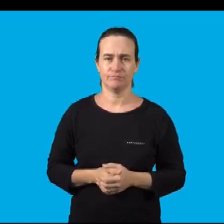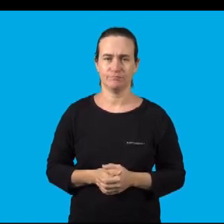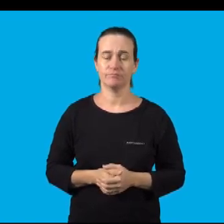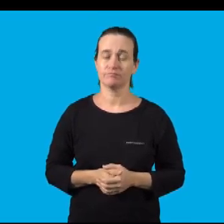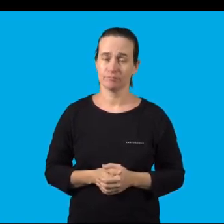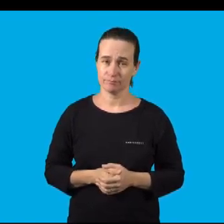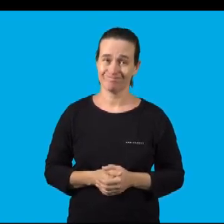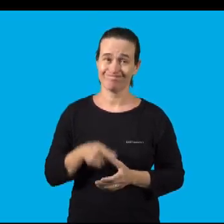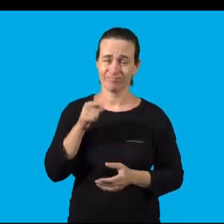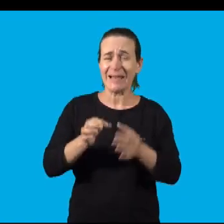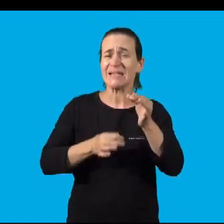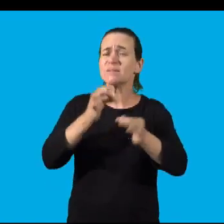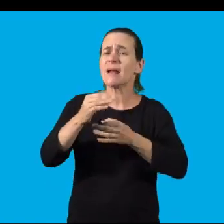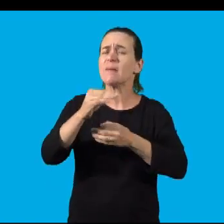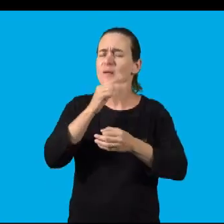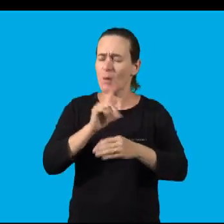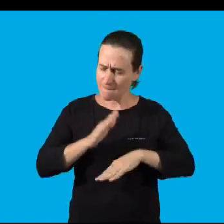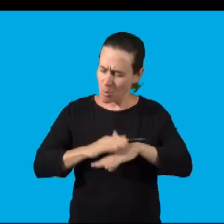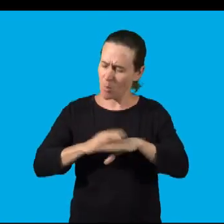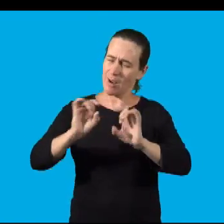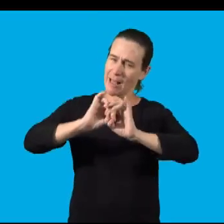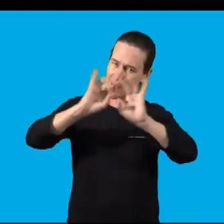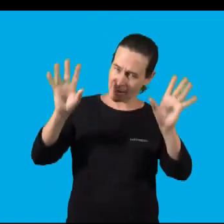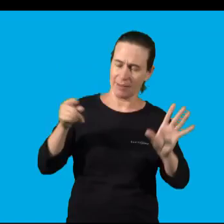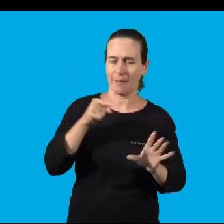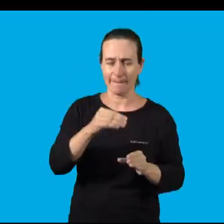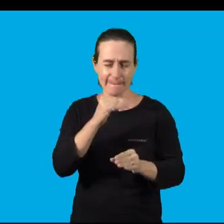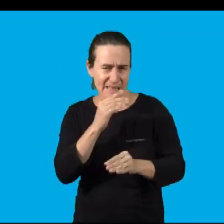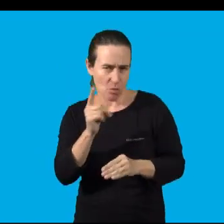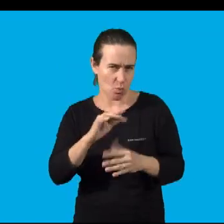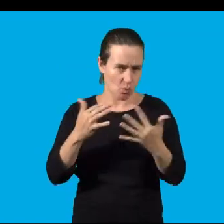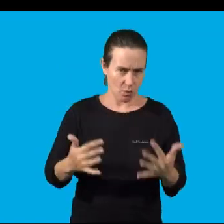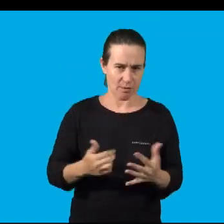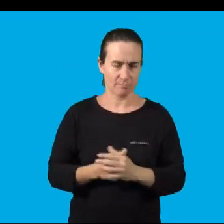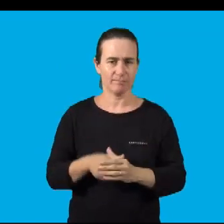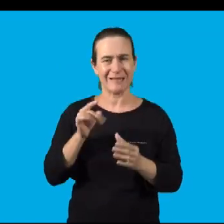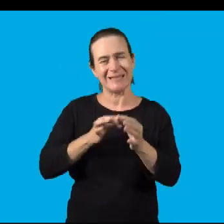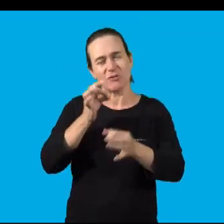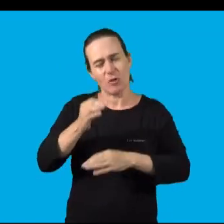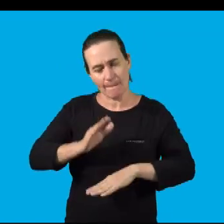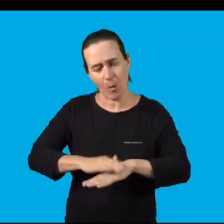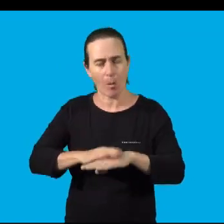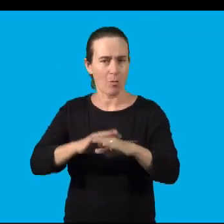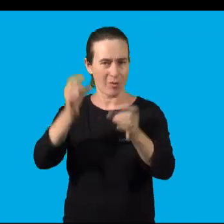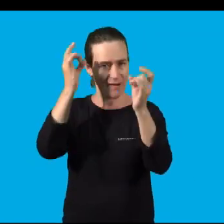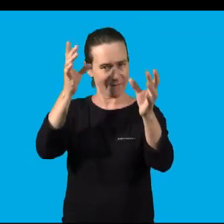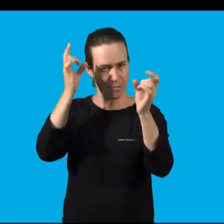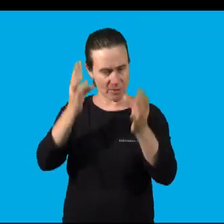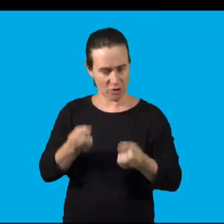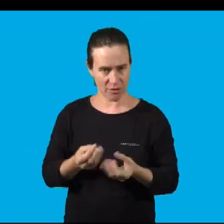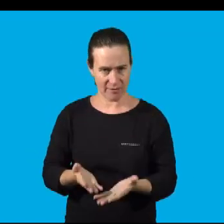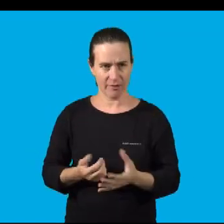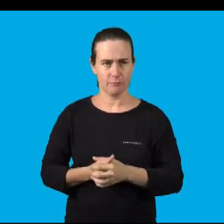So remember, explain is to make clear the meaning of something by describing it in more